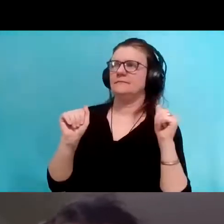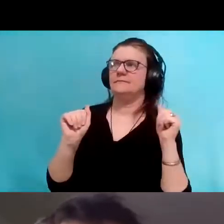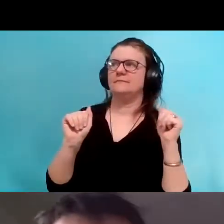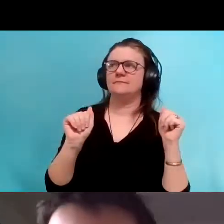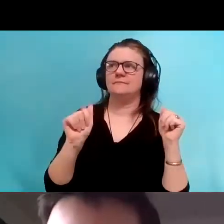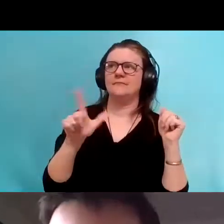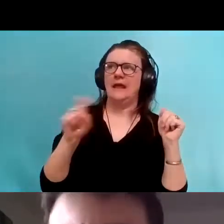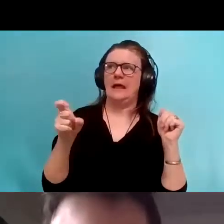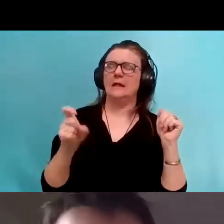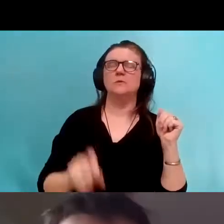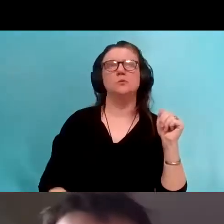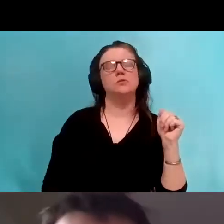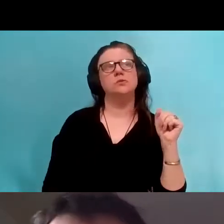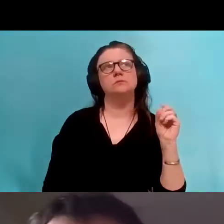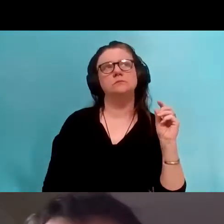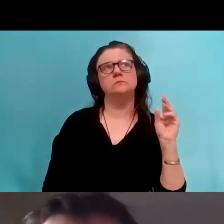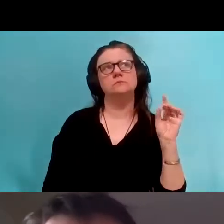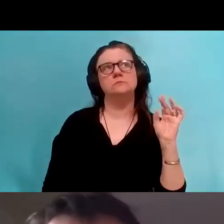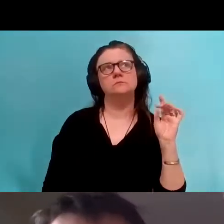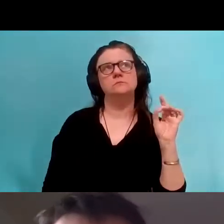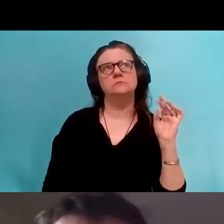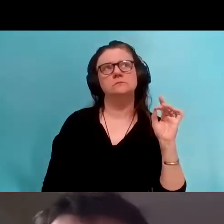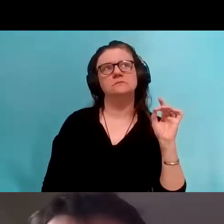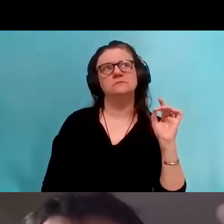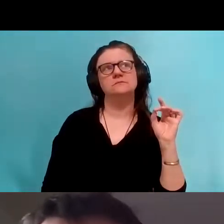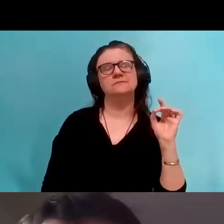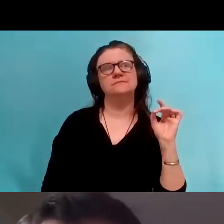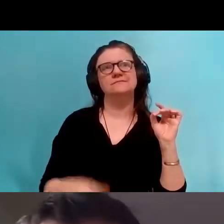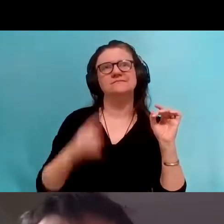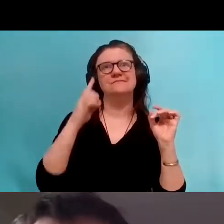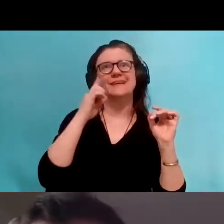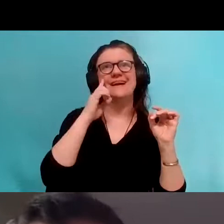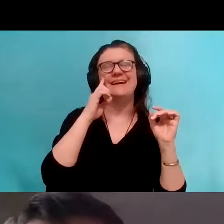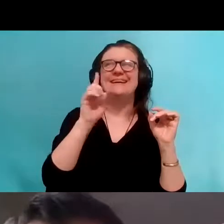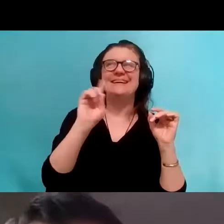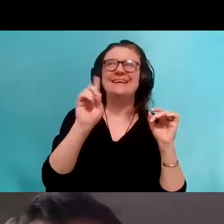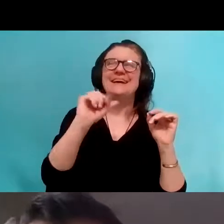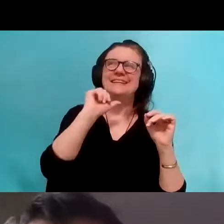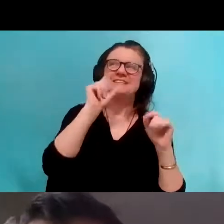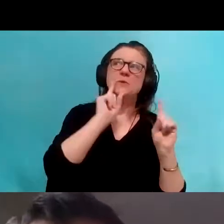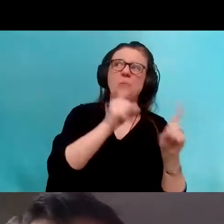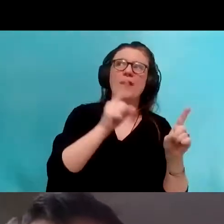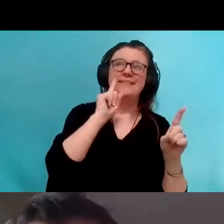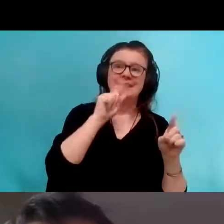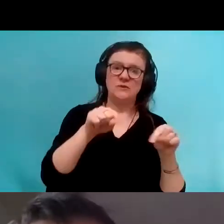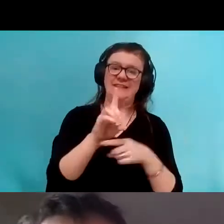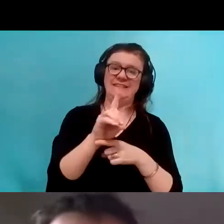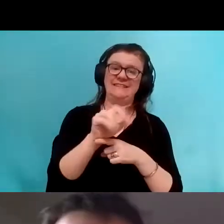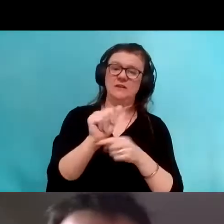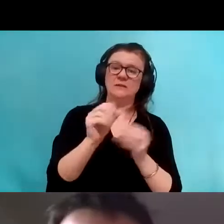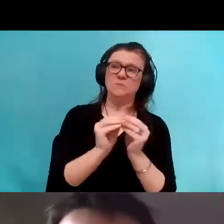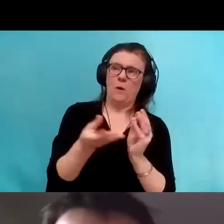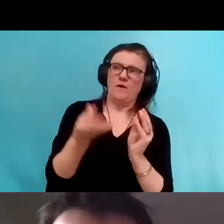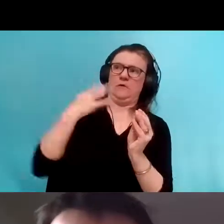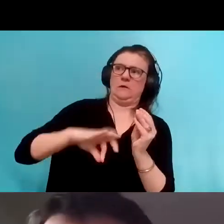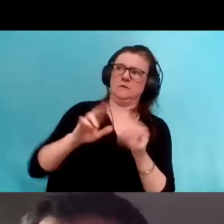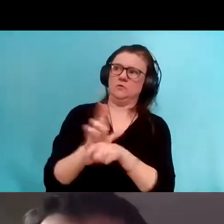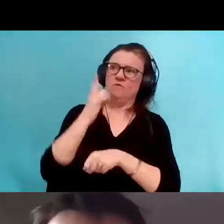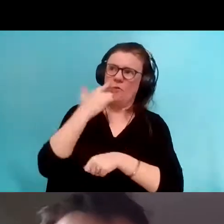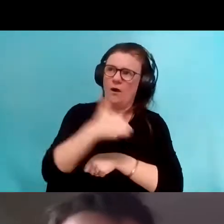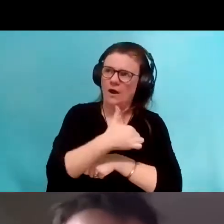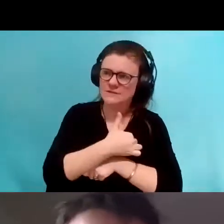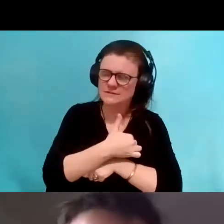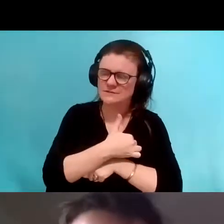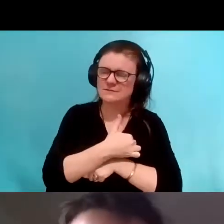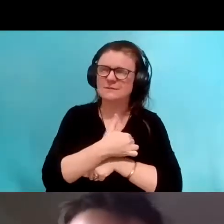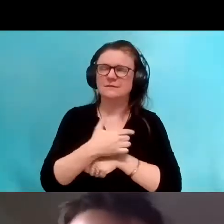I think that's asking me, is kind of asking more generally the usefulness of disaggregated data. I mean, I think,